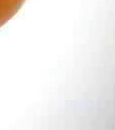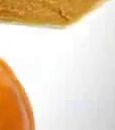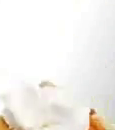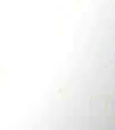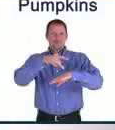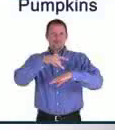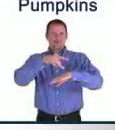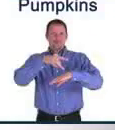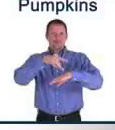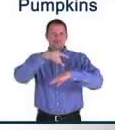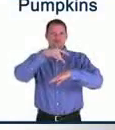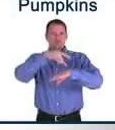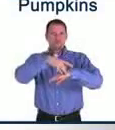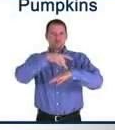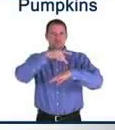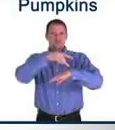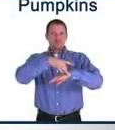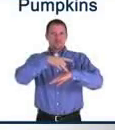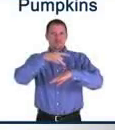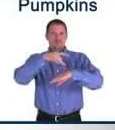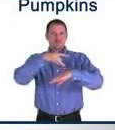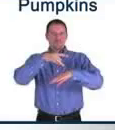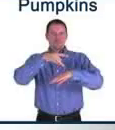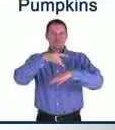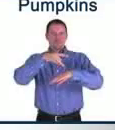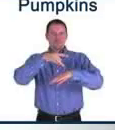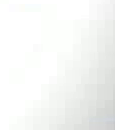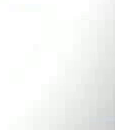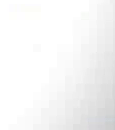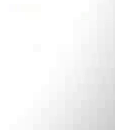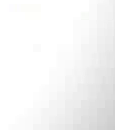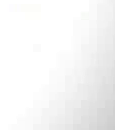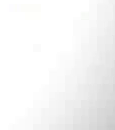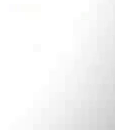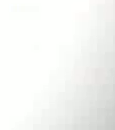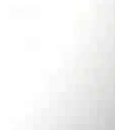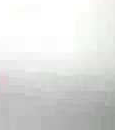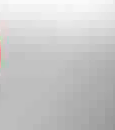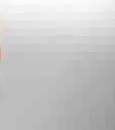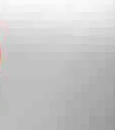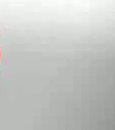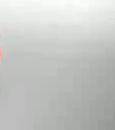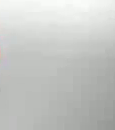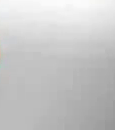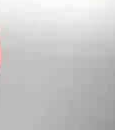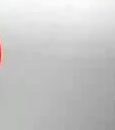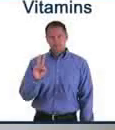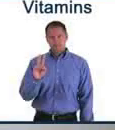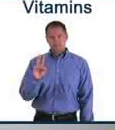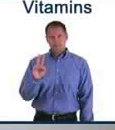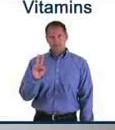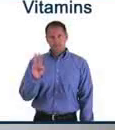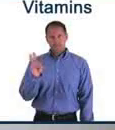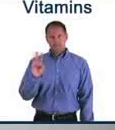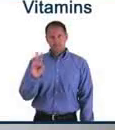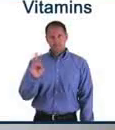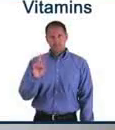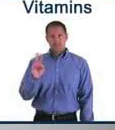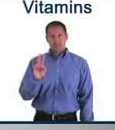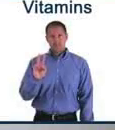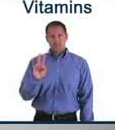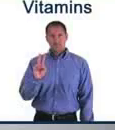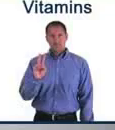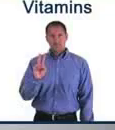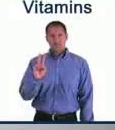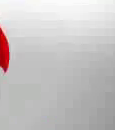pies. Pumpkins are superfoods because they're low in calories and high in fiber. They're super rich in vitamins and nutrients